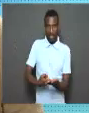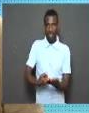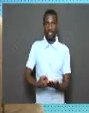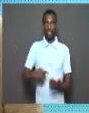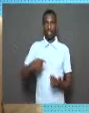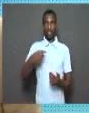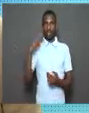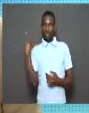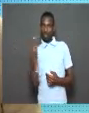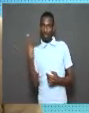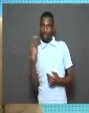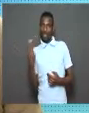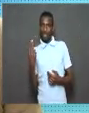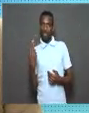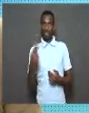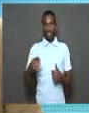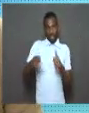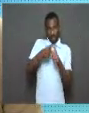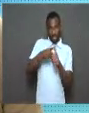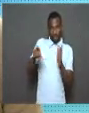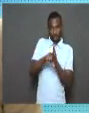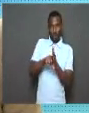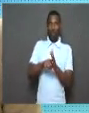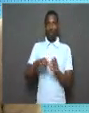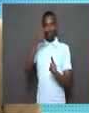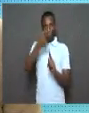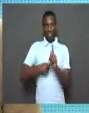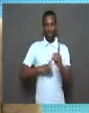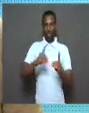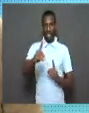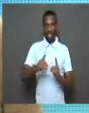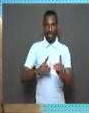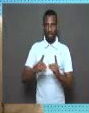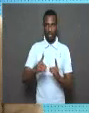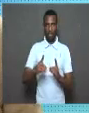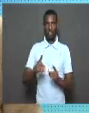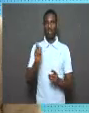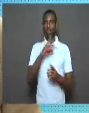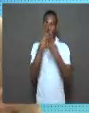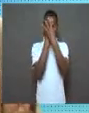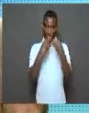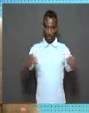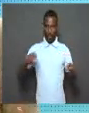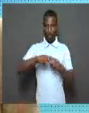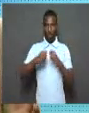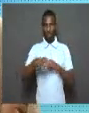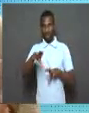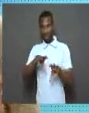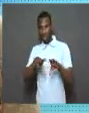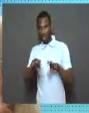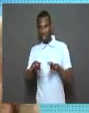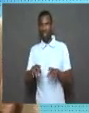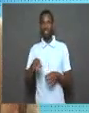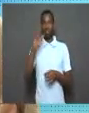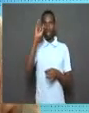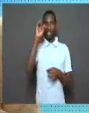Therefore, using the first law of thermodynamics to resolve a problem in